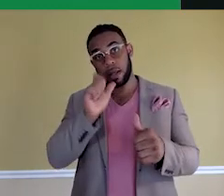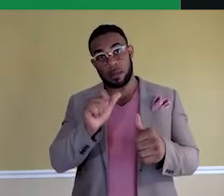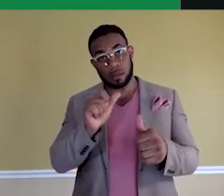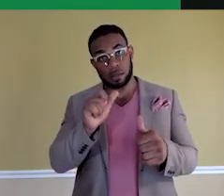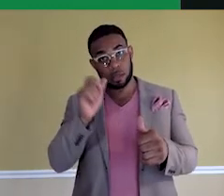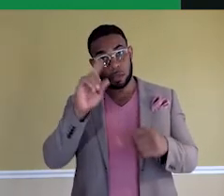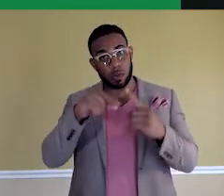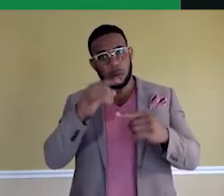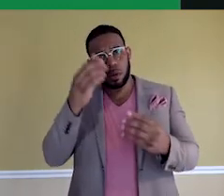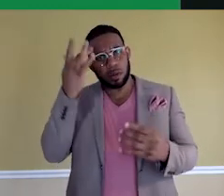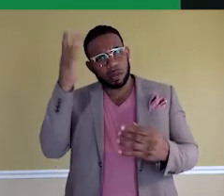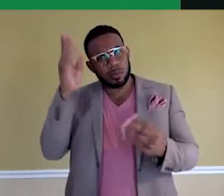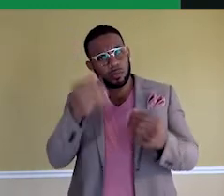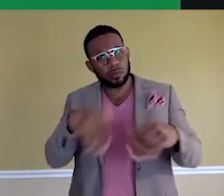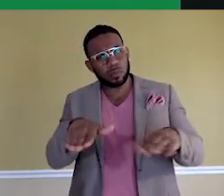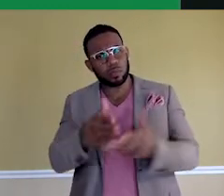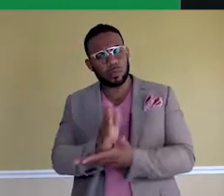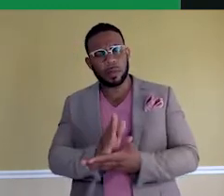property rights?